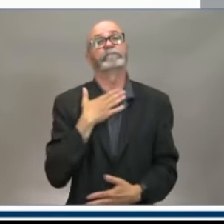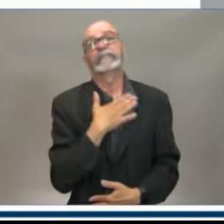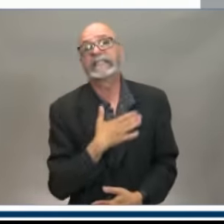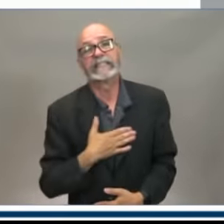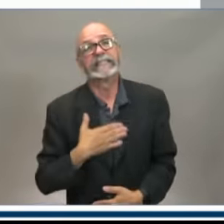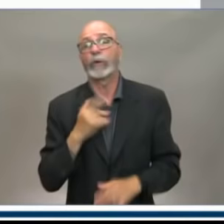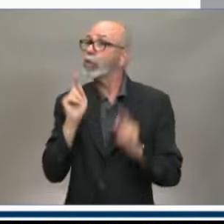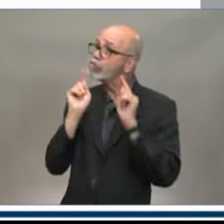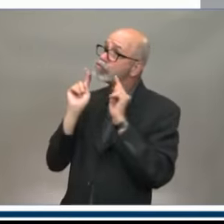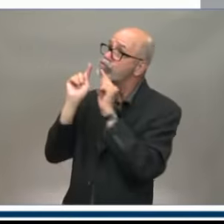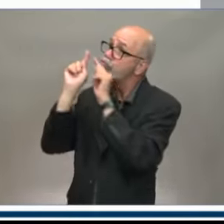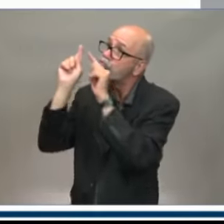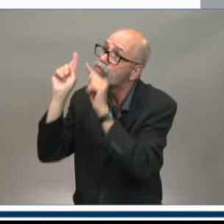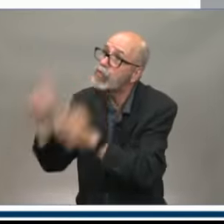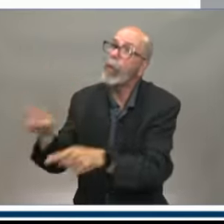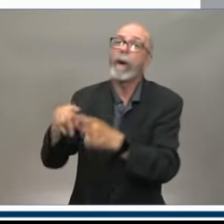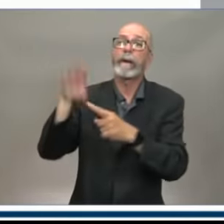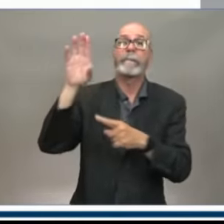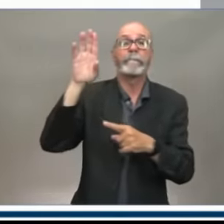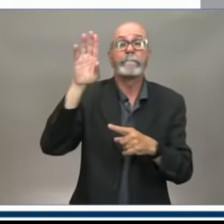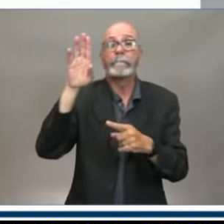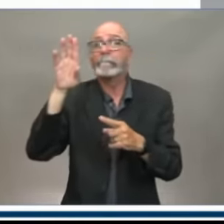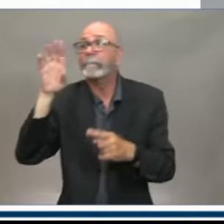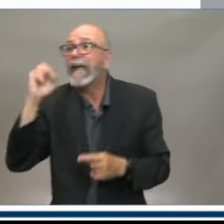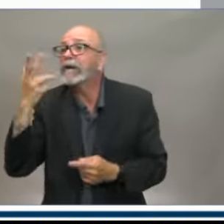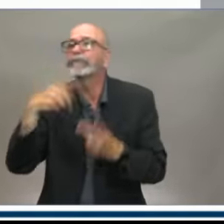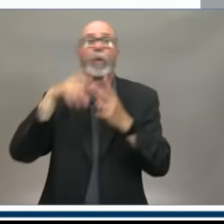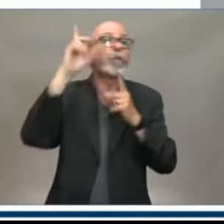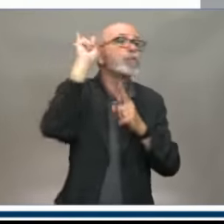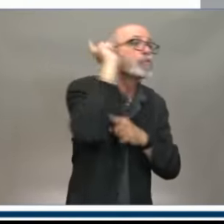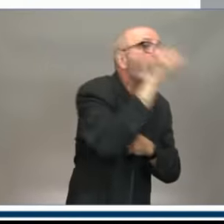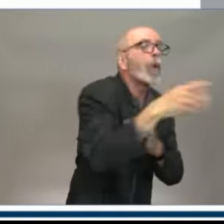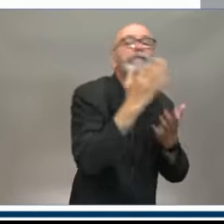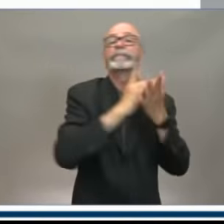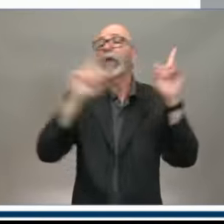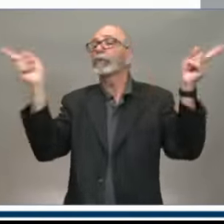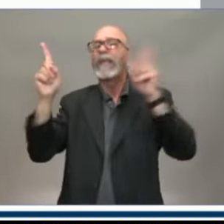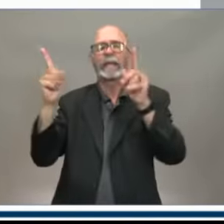are, that it's important to continue to practice the physical distancing.